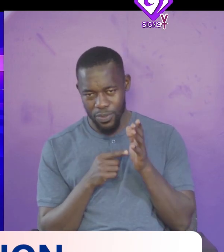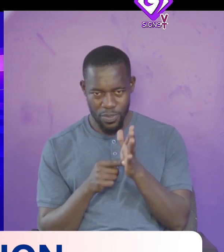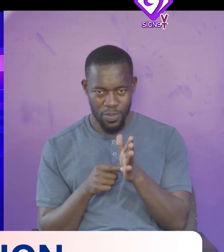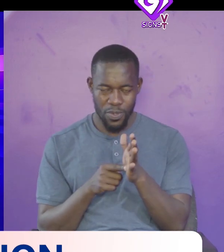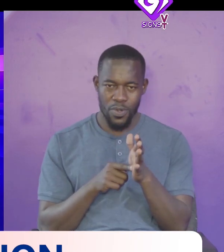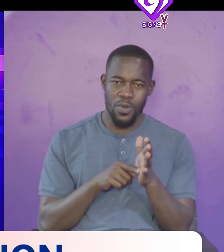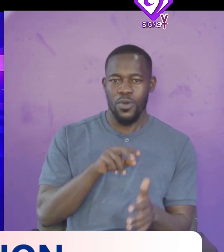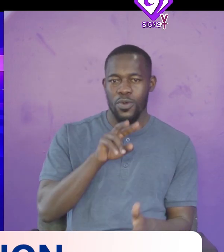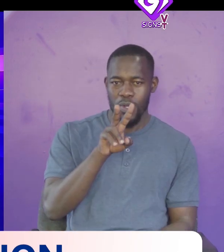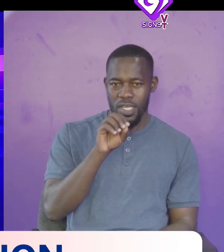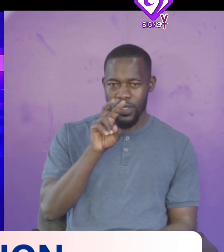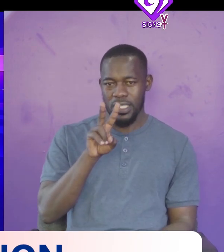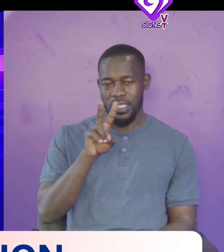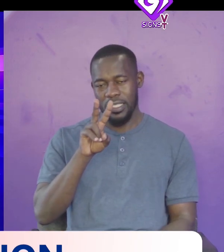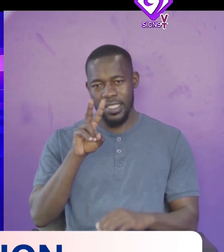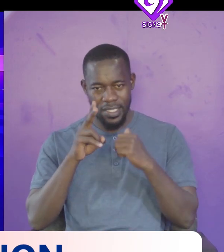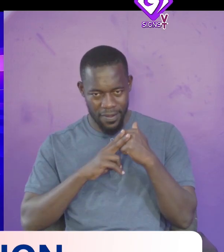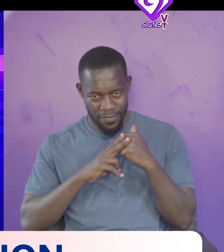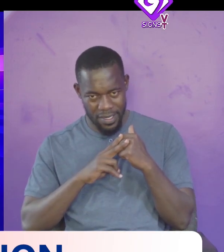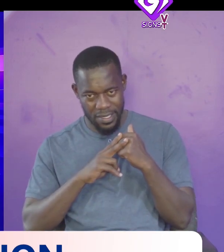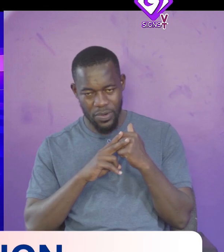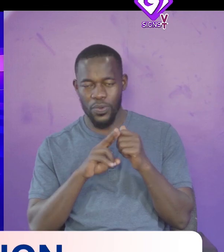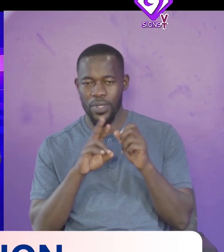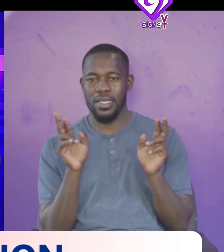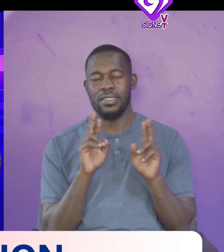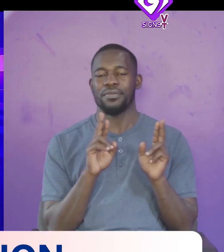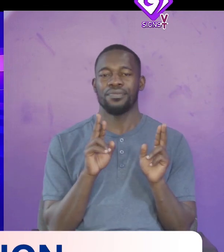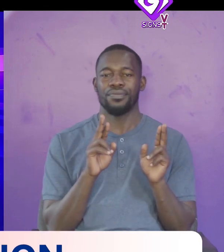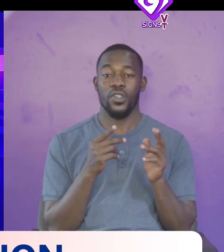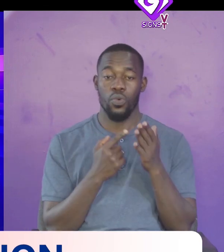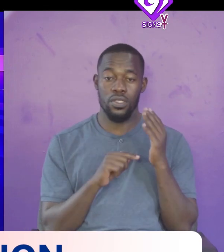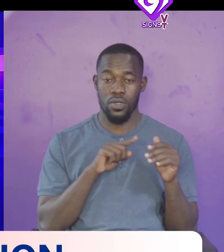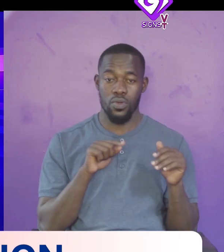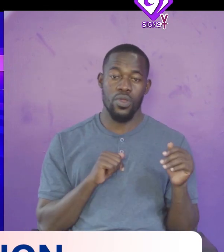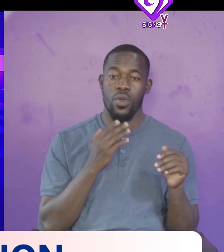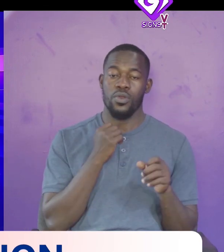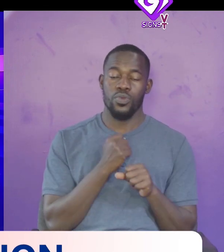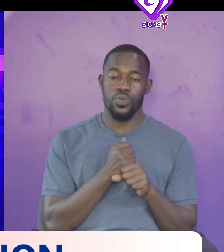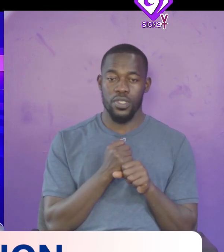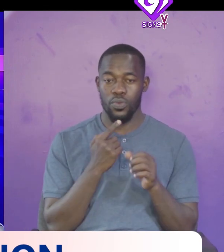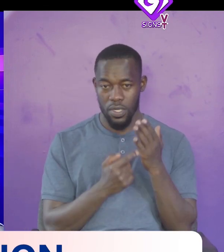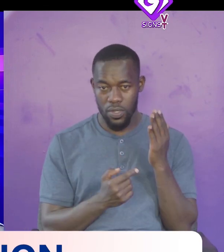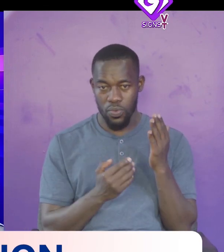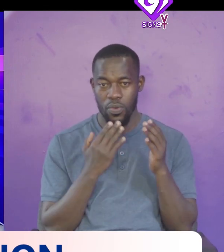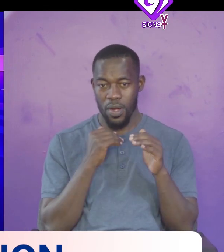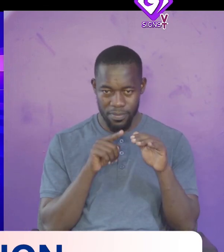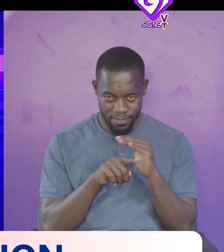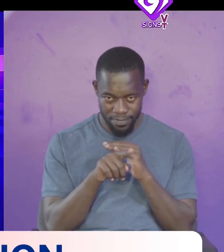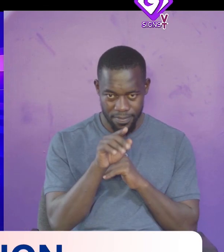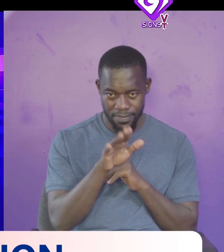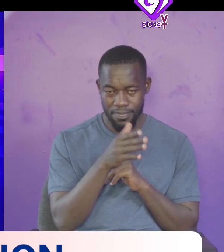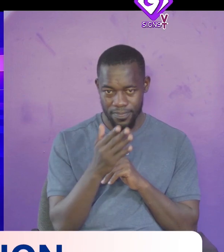November 27th for 2027. And what we want to do, Jonah, is this. We want to go to that parliament and